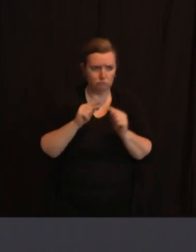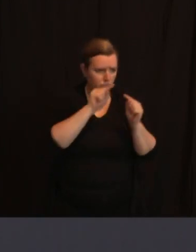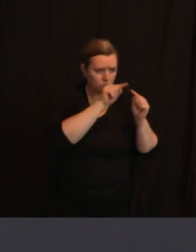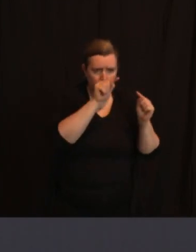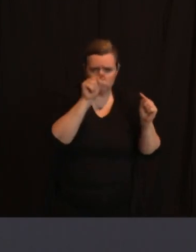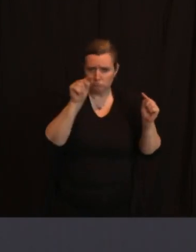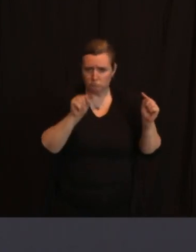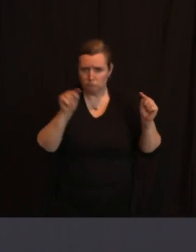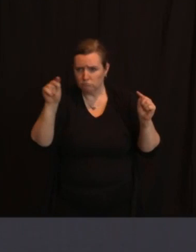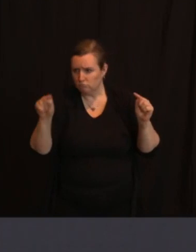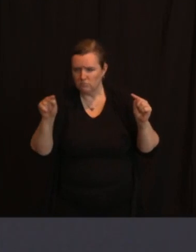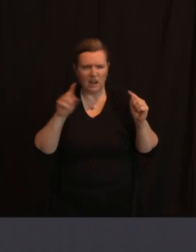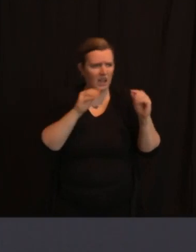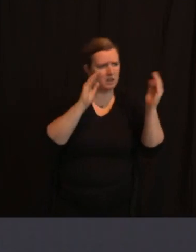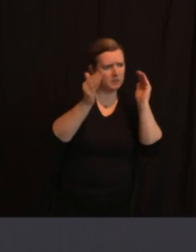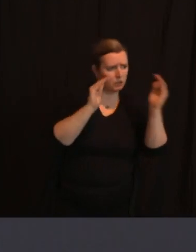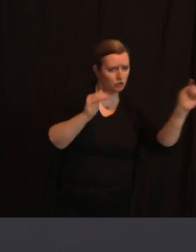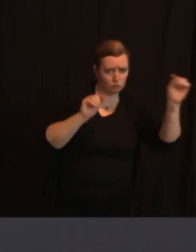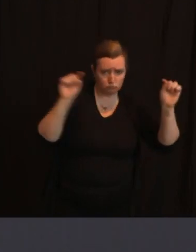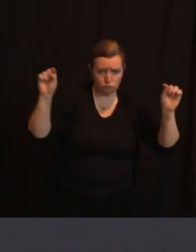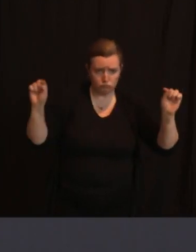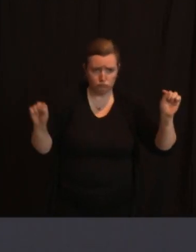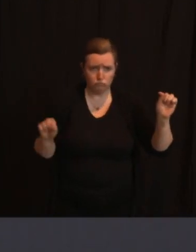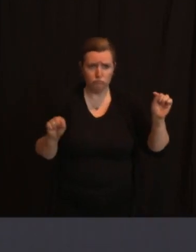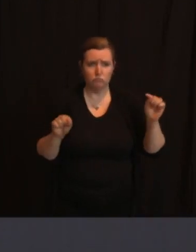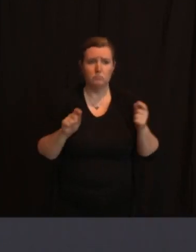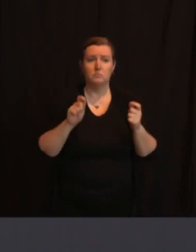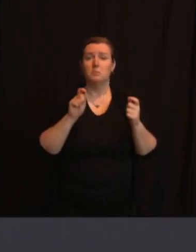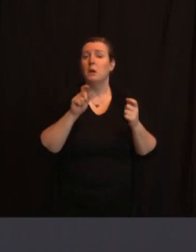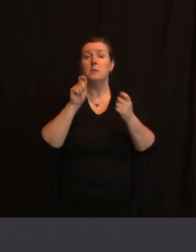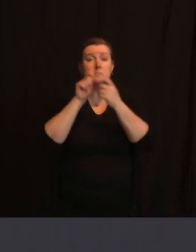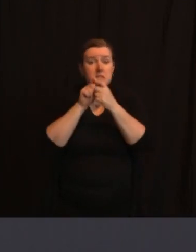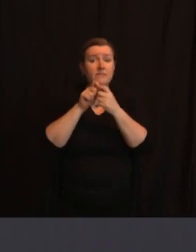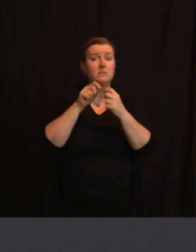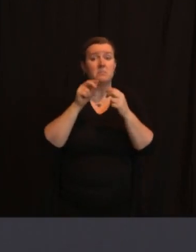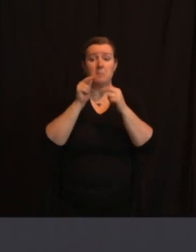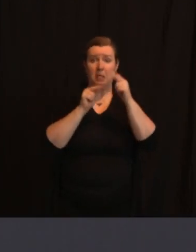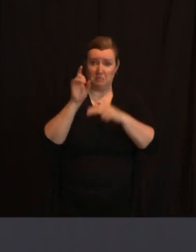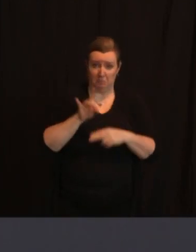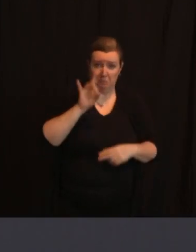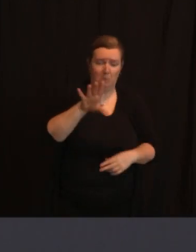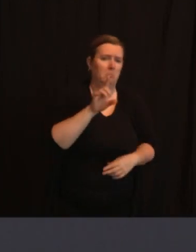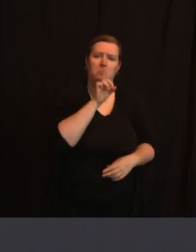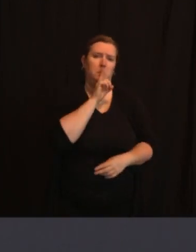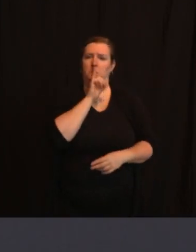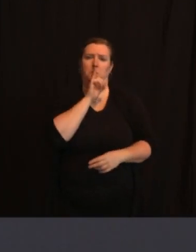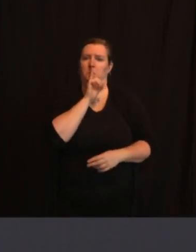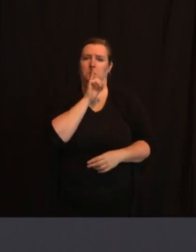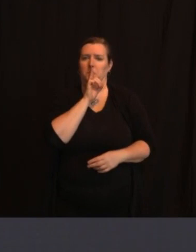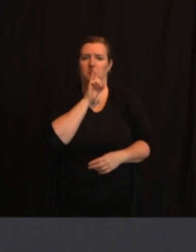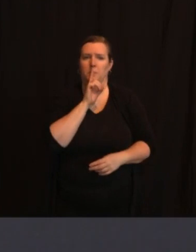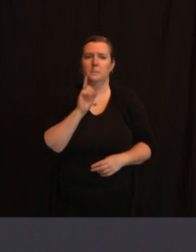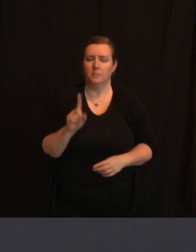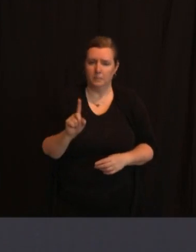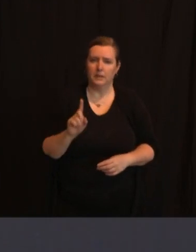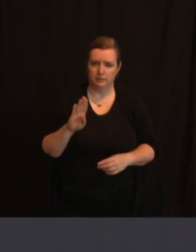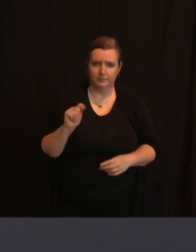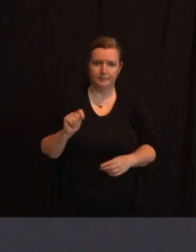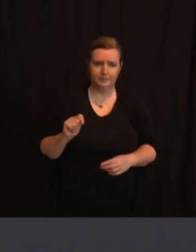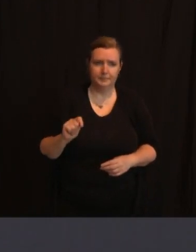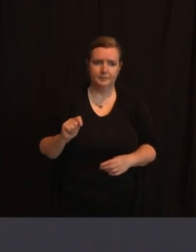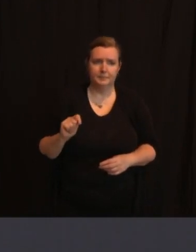is deserved. And I'm not going to talk about specific facilities that we'll be looking at or where we're going in what order, but we have a very